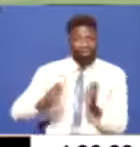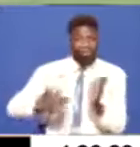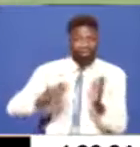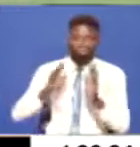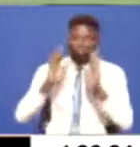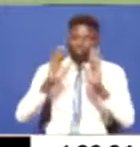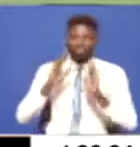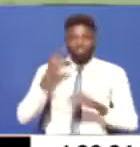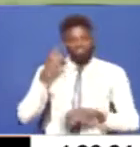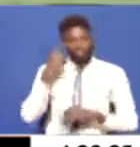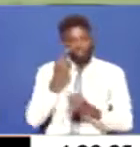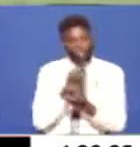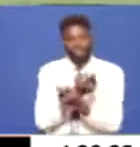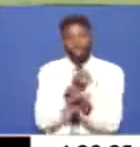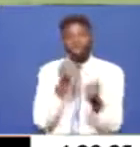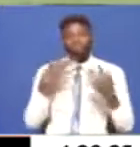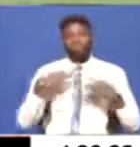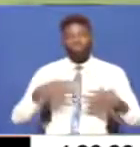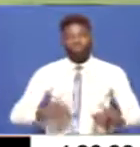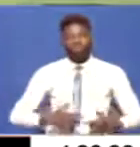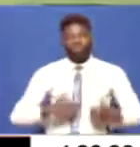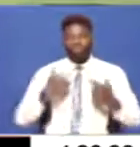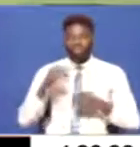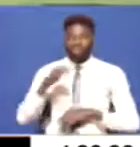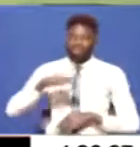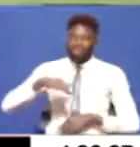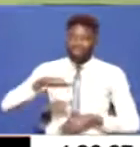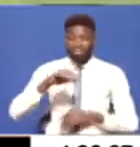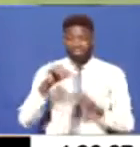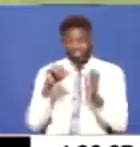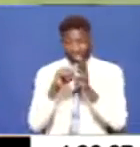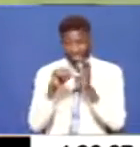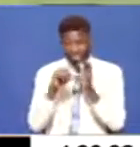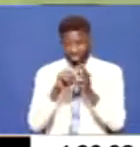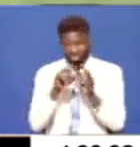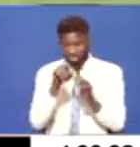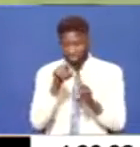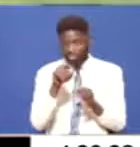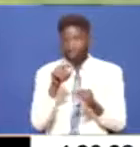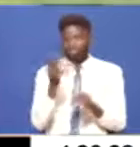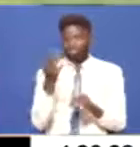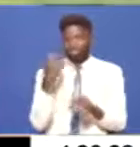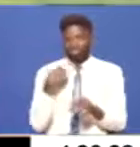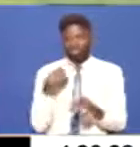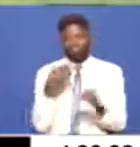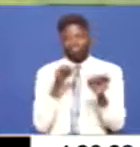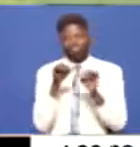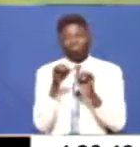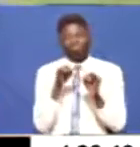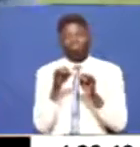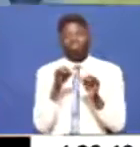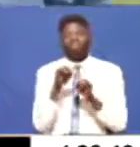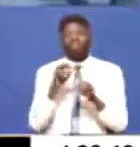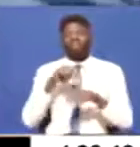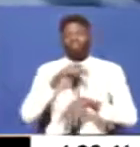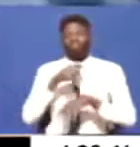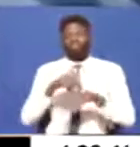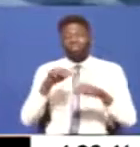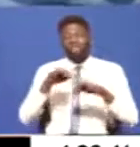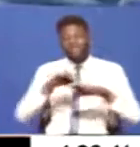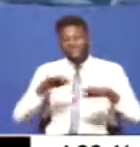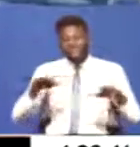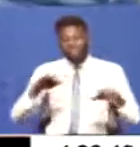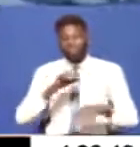hivyo hii tatizo na ndio nilikuwa tunaongea na hawa watu wa National Land Commission, lazima itatuliwe